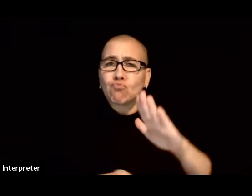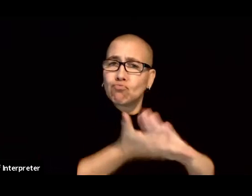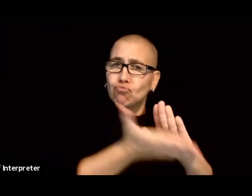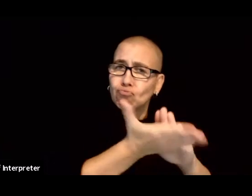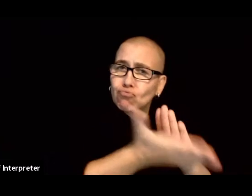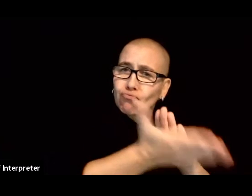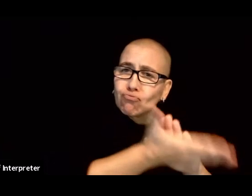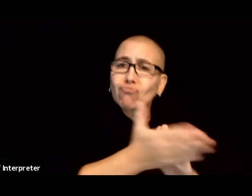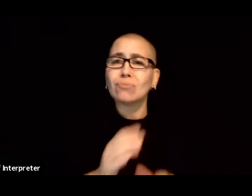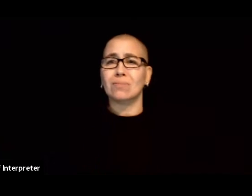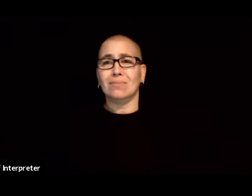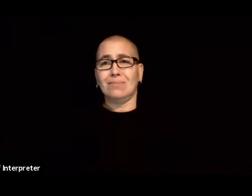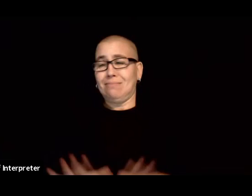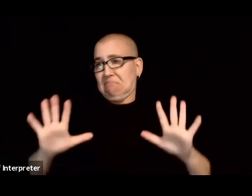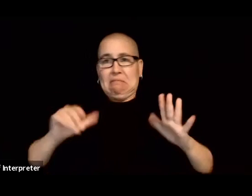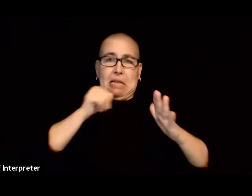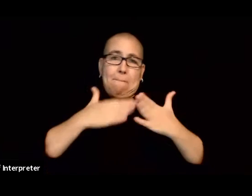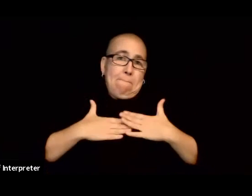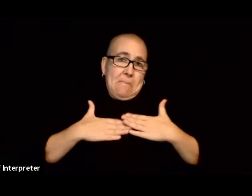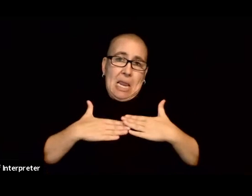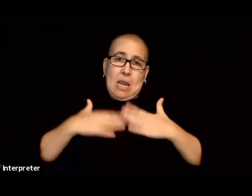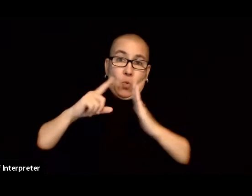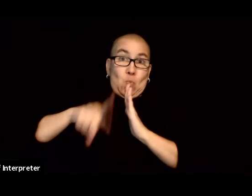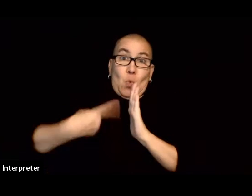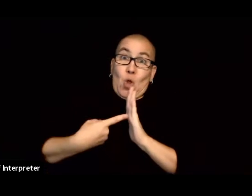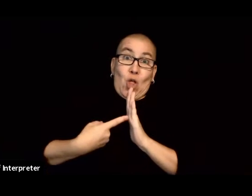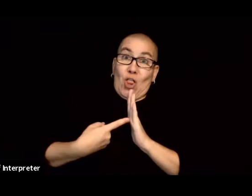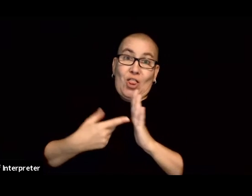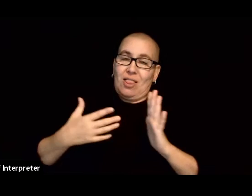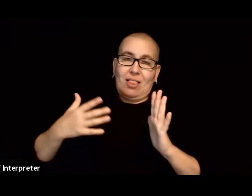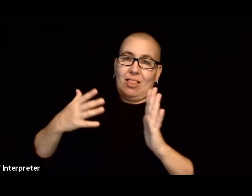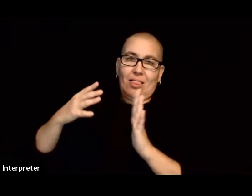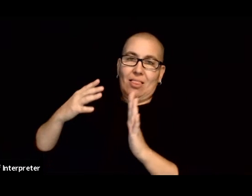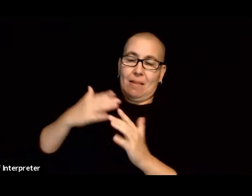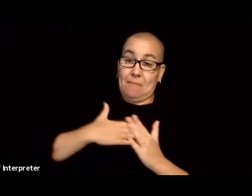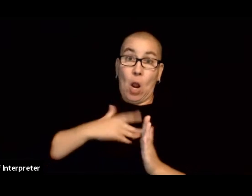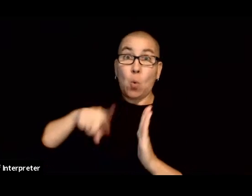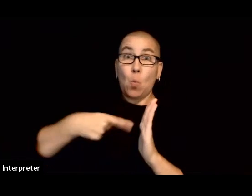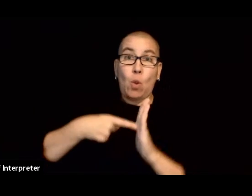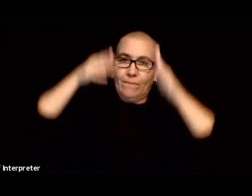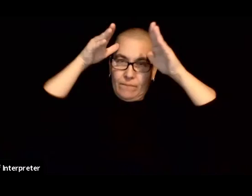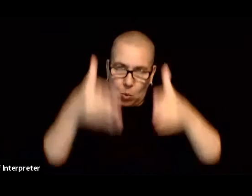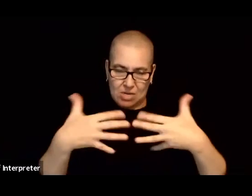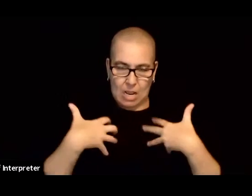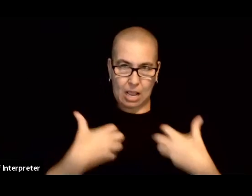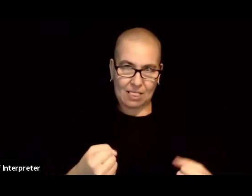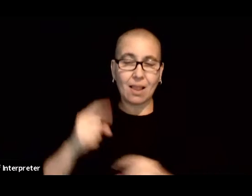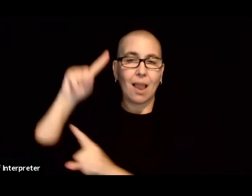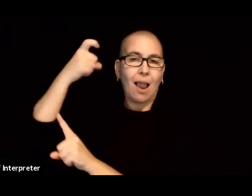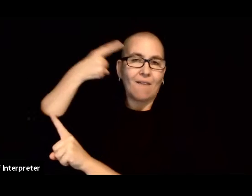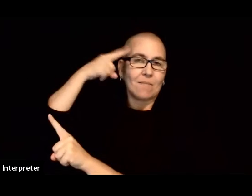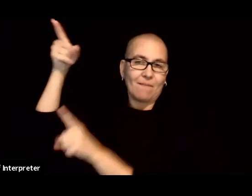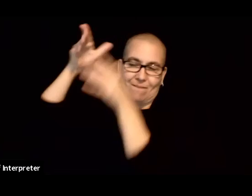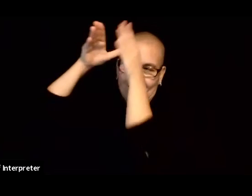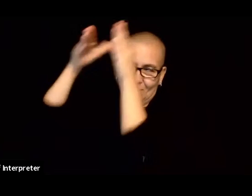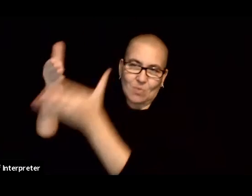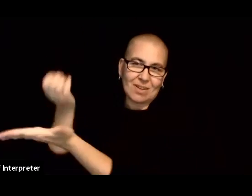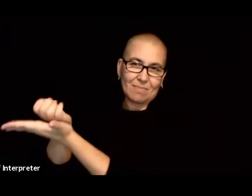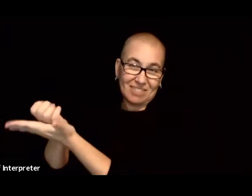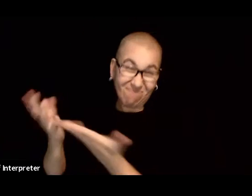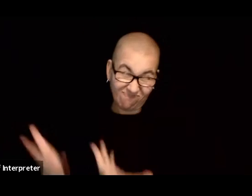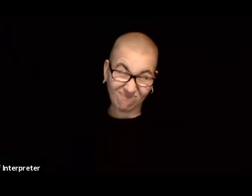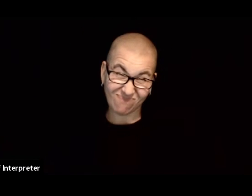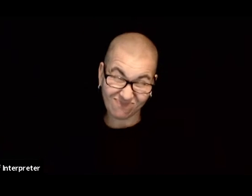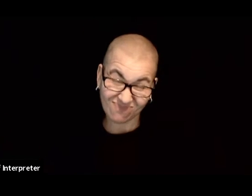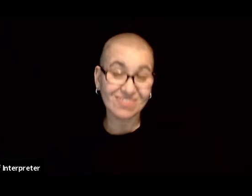one. But and so with that role, I'll just remind you, please mask and social distance and avoid large crowds. Chris, I